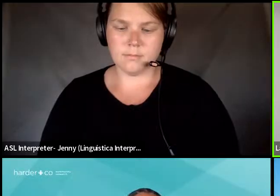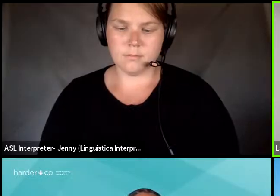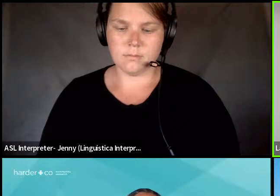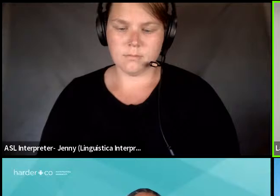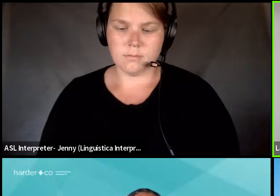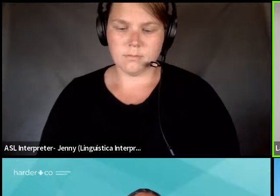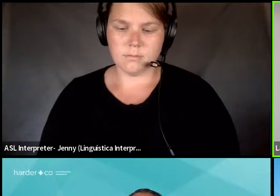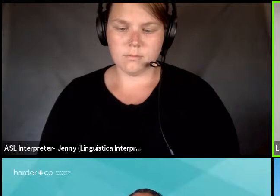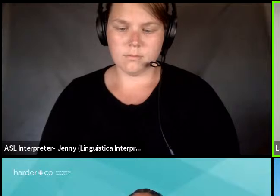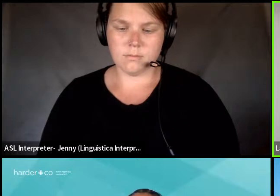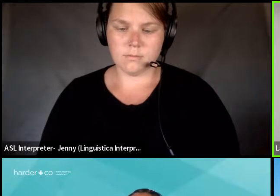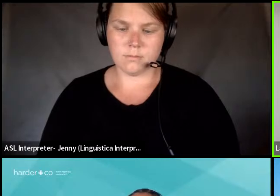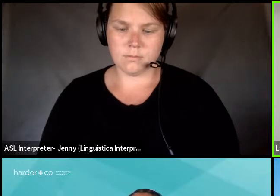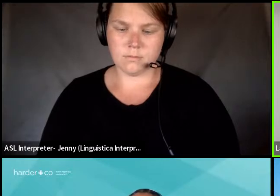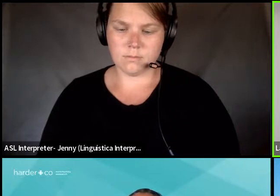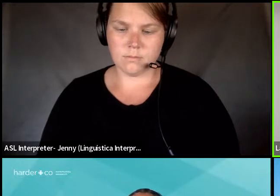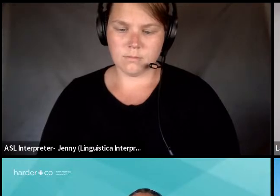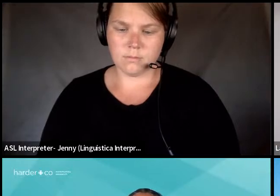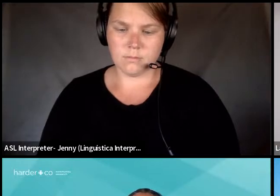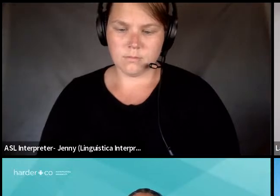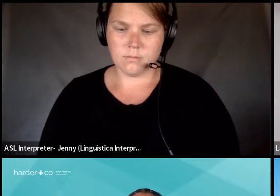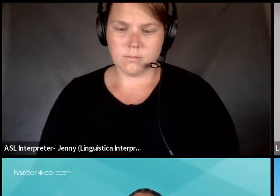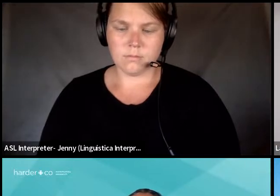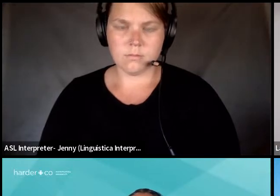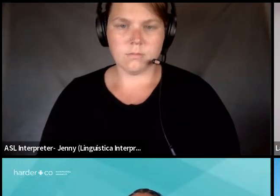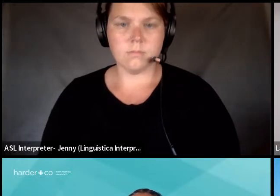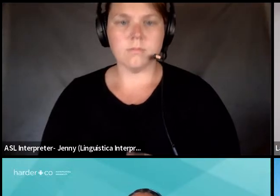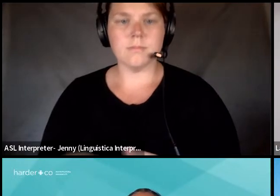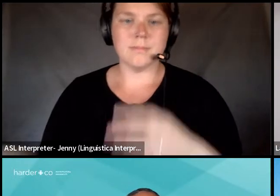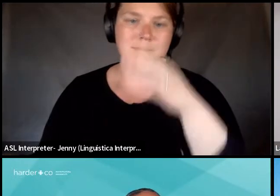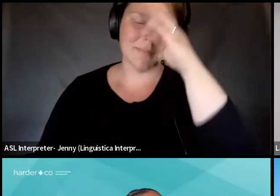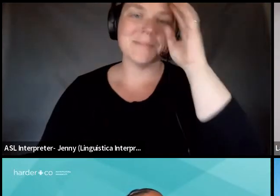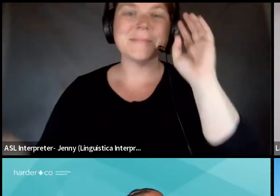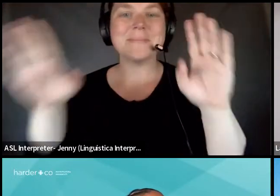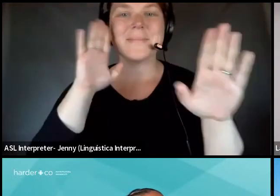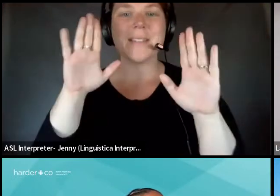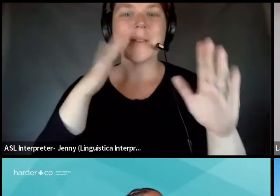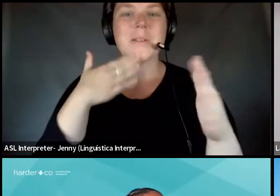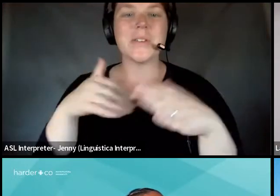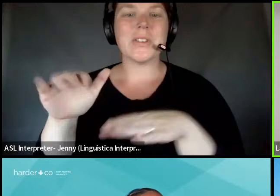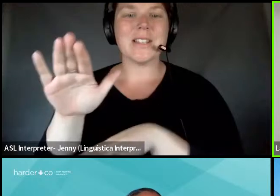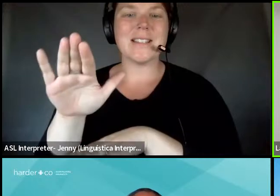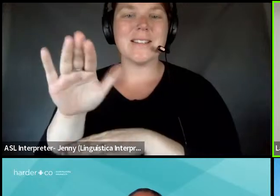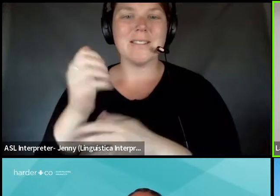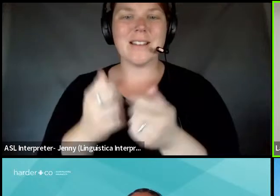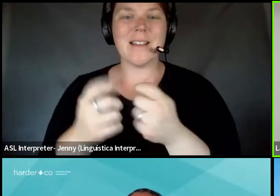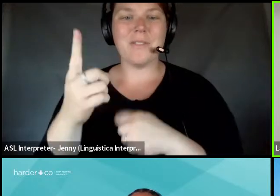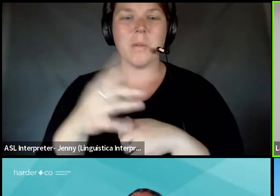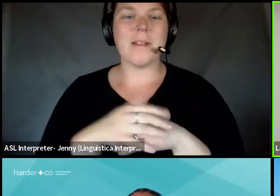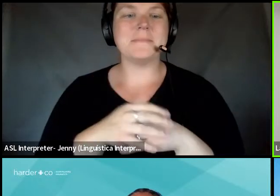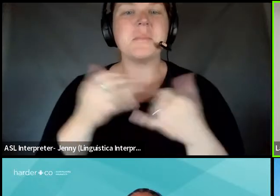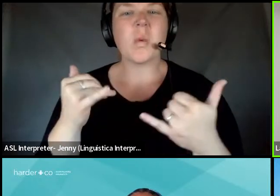Hi, Amy, welcome. Hi, good evening, everyone. Go ahead and make you co-host.